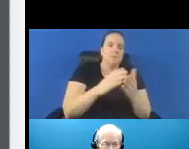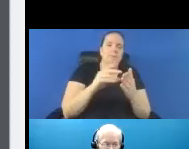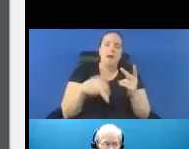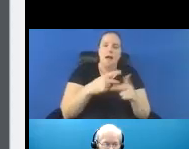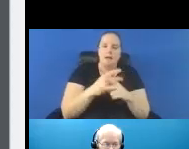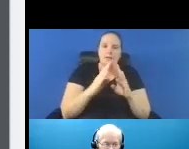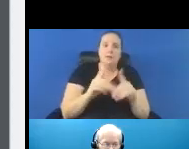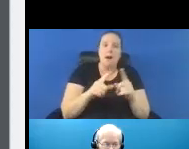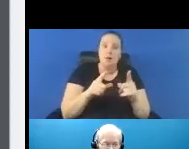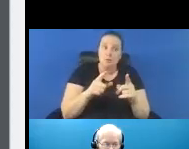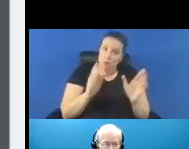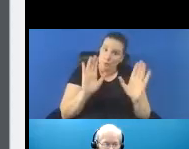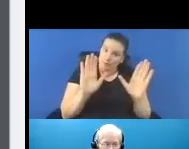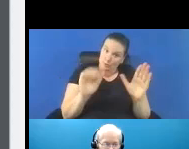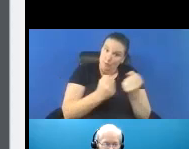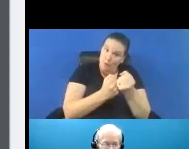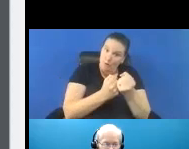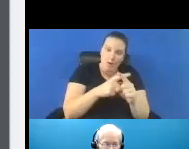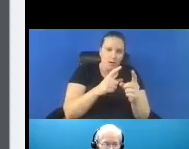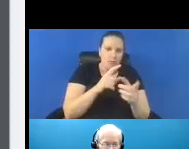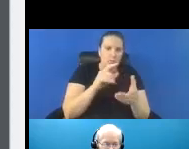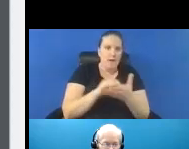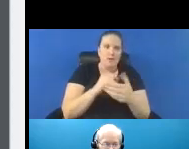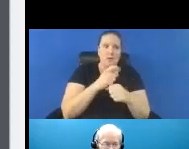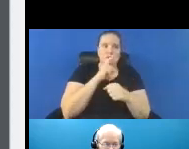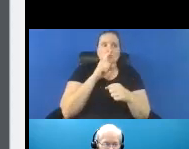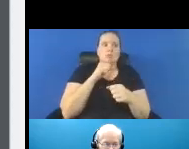support it, but we have to be careful not to drive out outside investment.